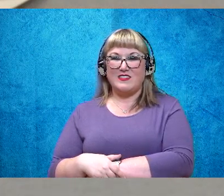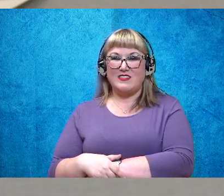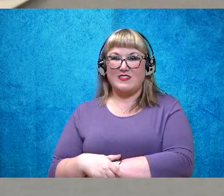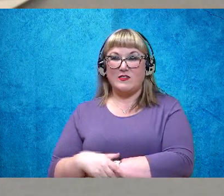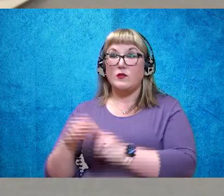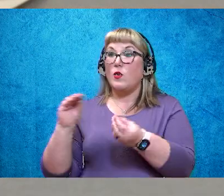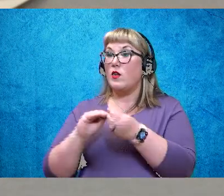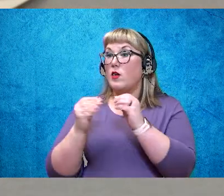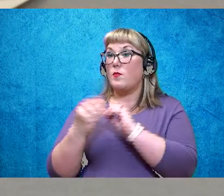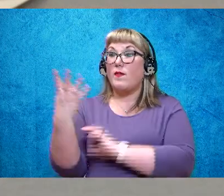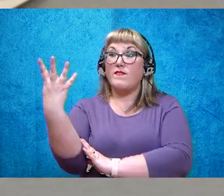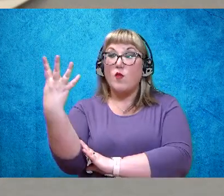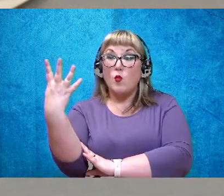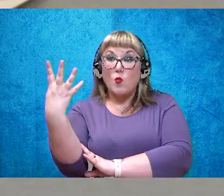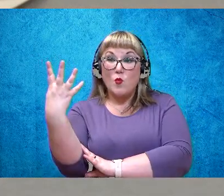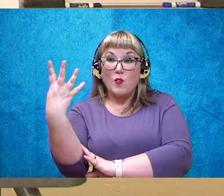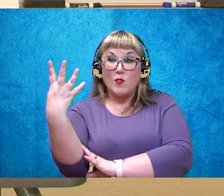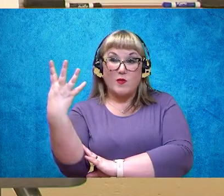Number 4.